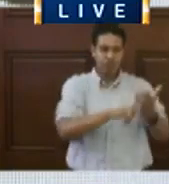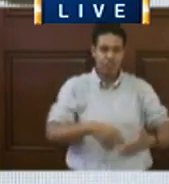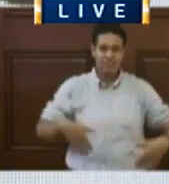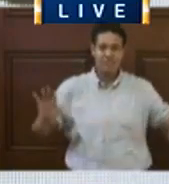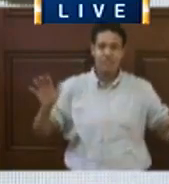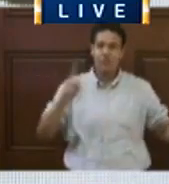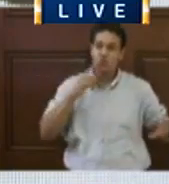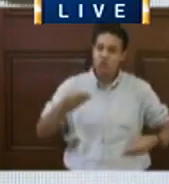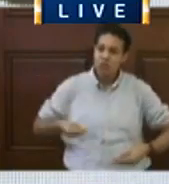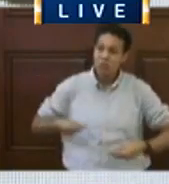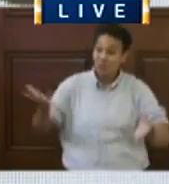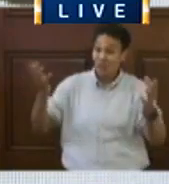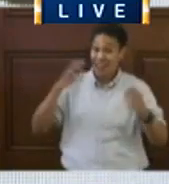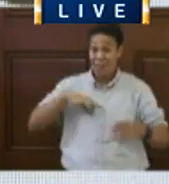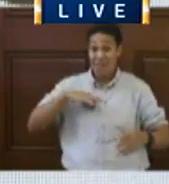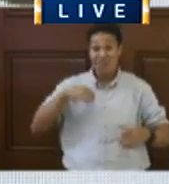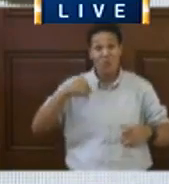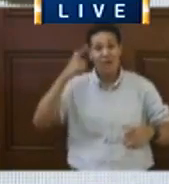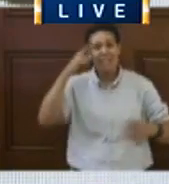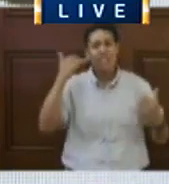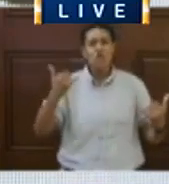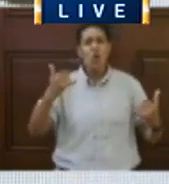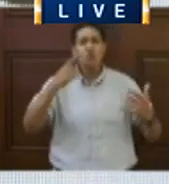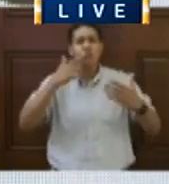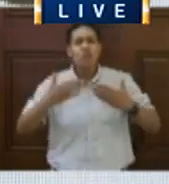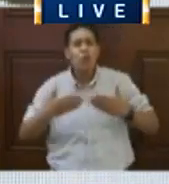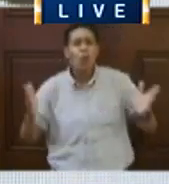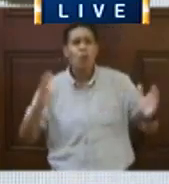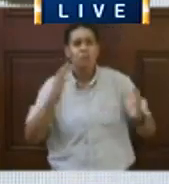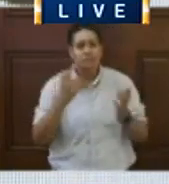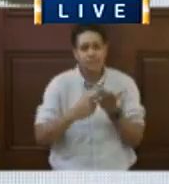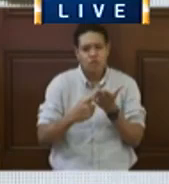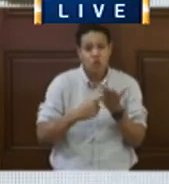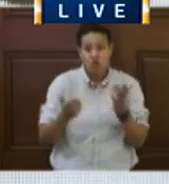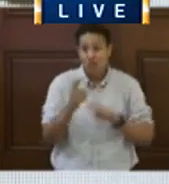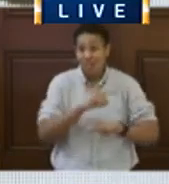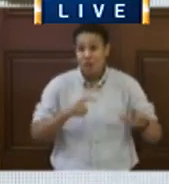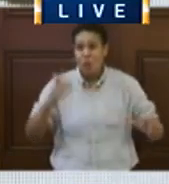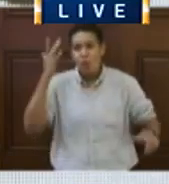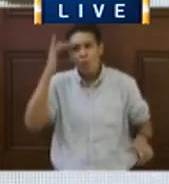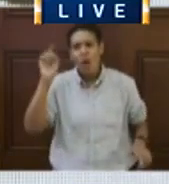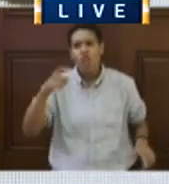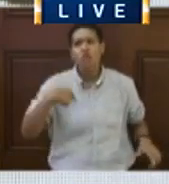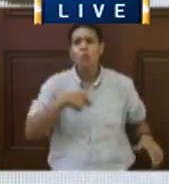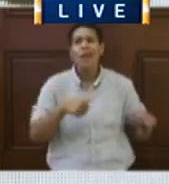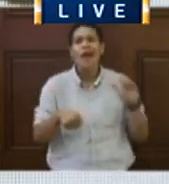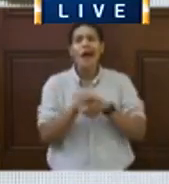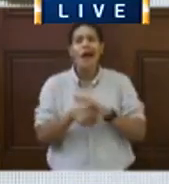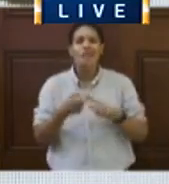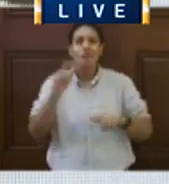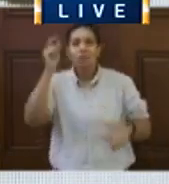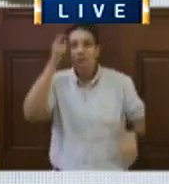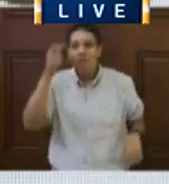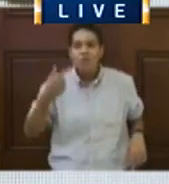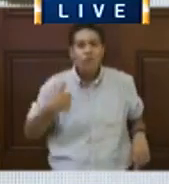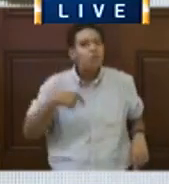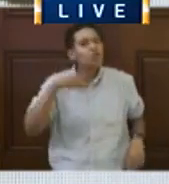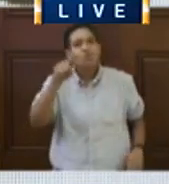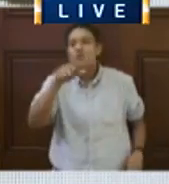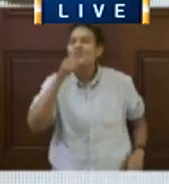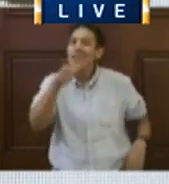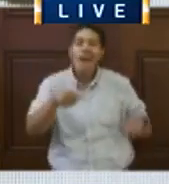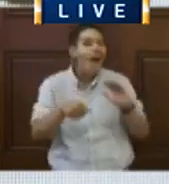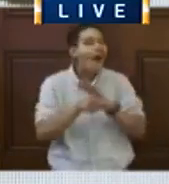think this is now opening up the conversation. Why should we hide from the government? You should not hide from the government, because